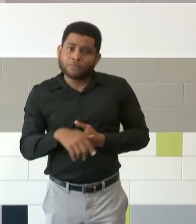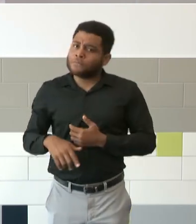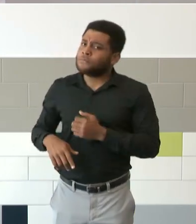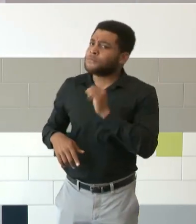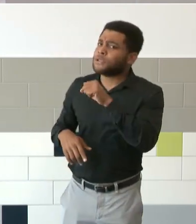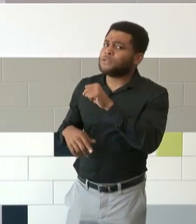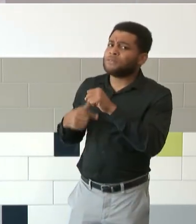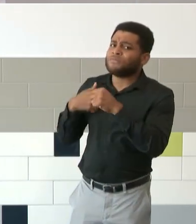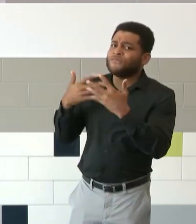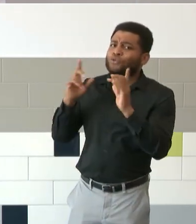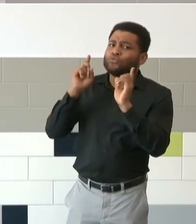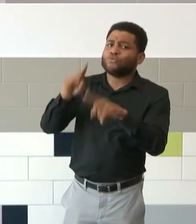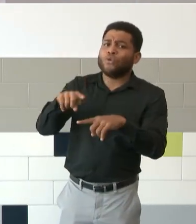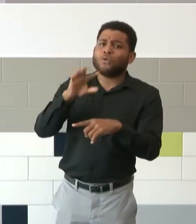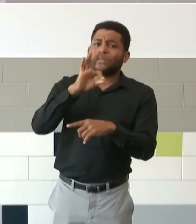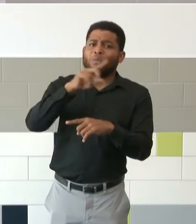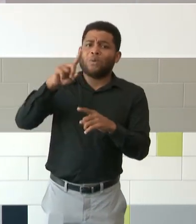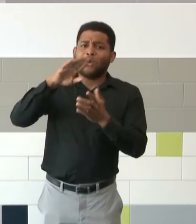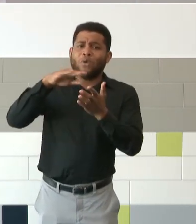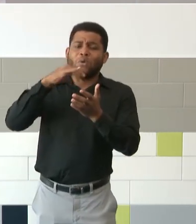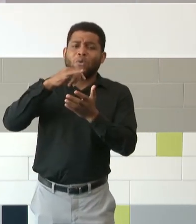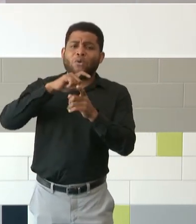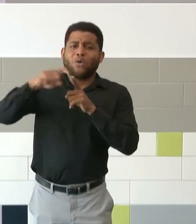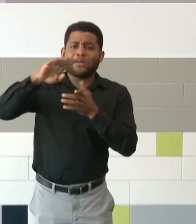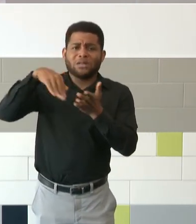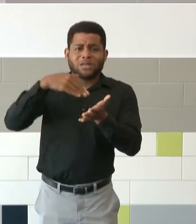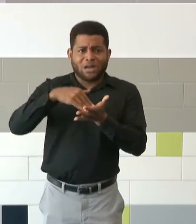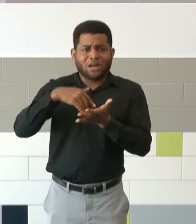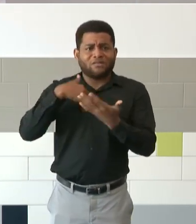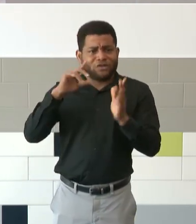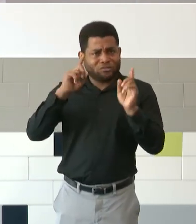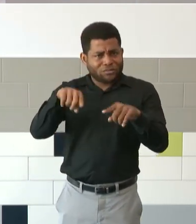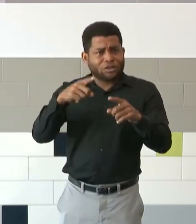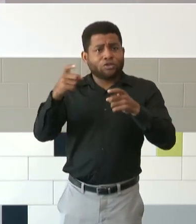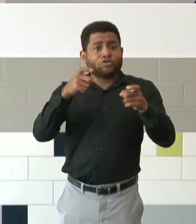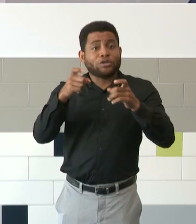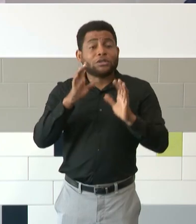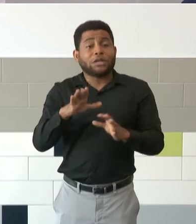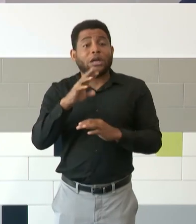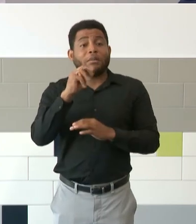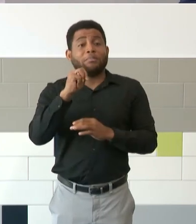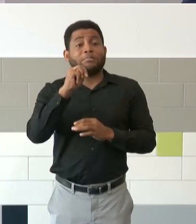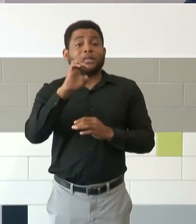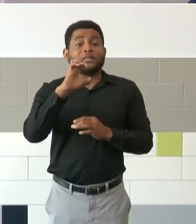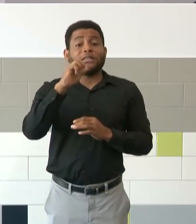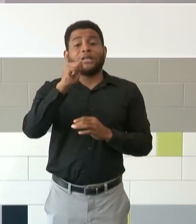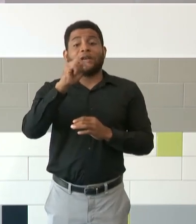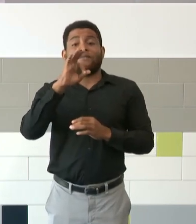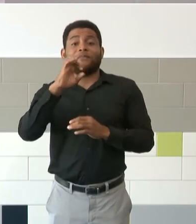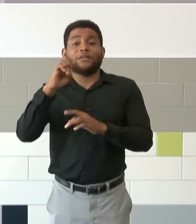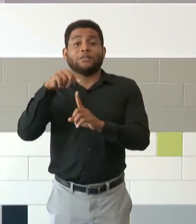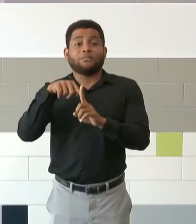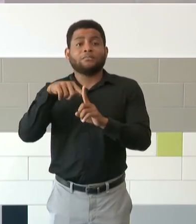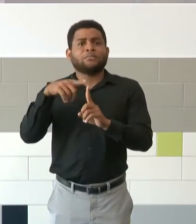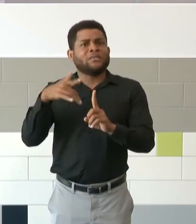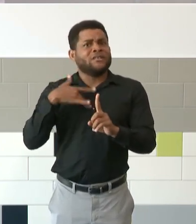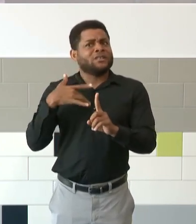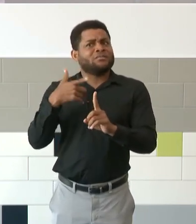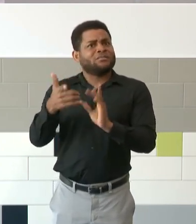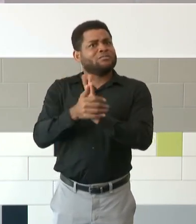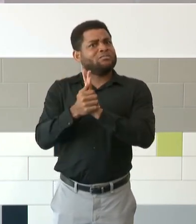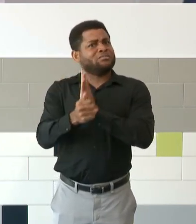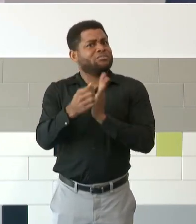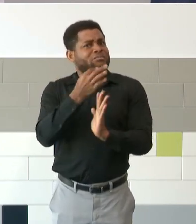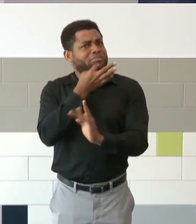Director McGaffin. I think that she is a seasoned professional and that she's doing the best that she can. I